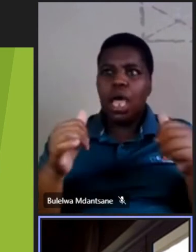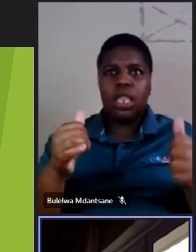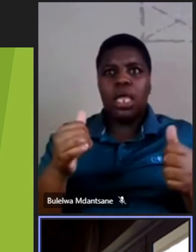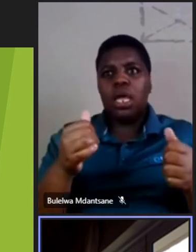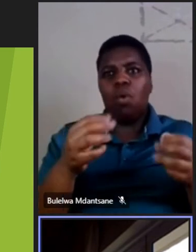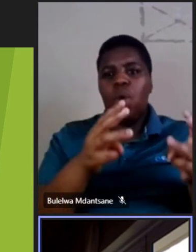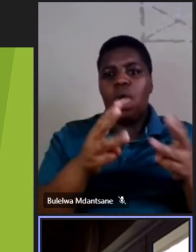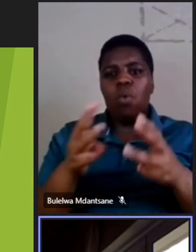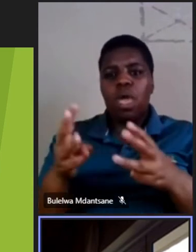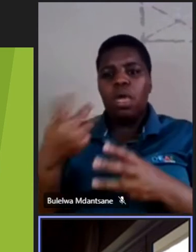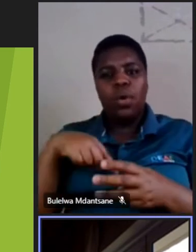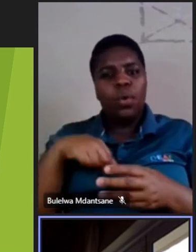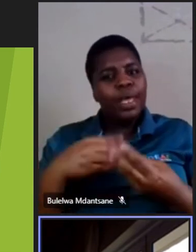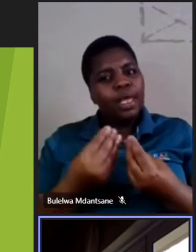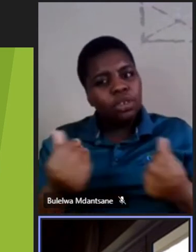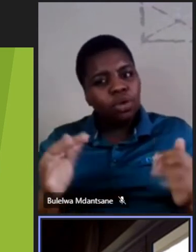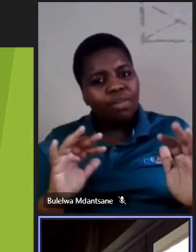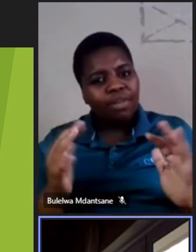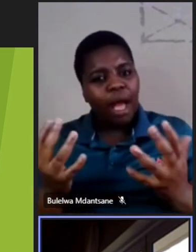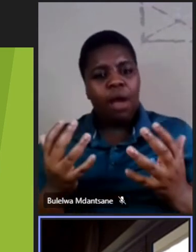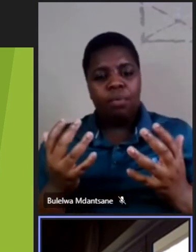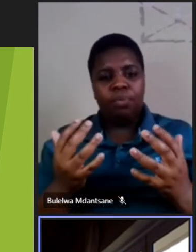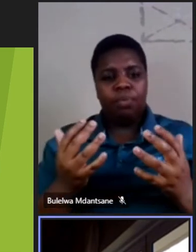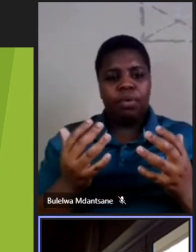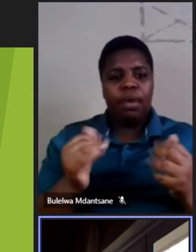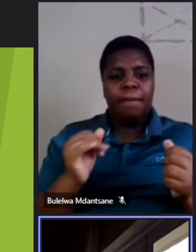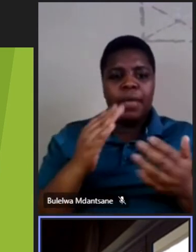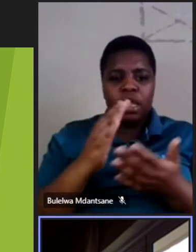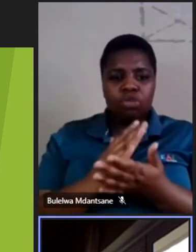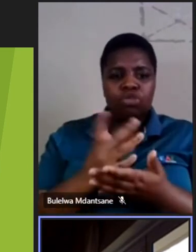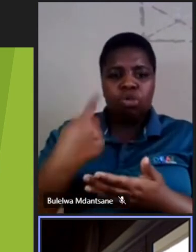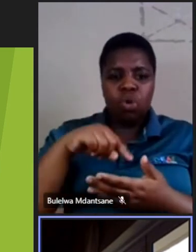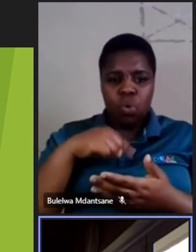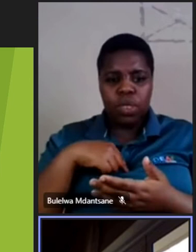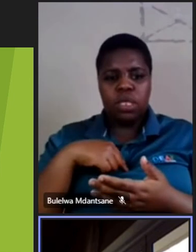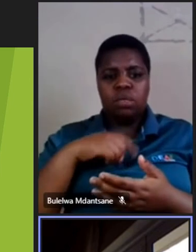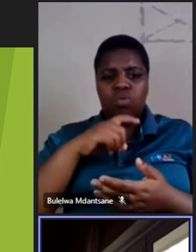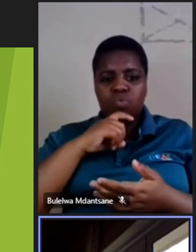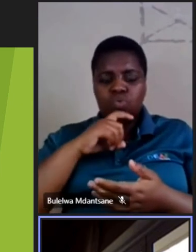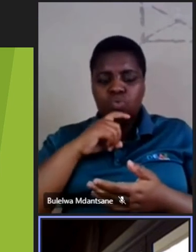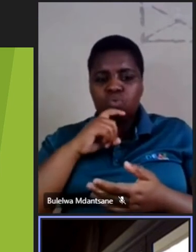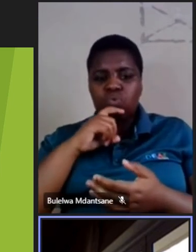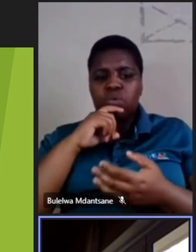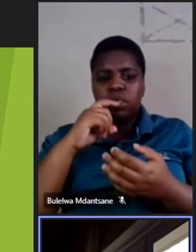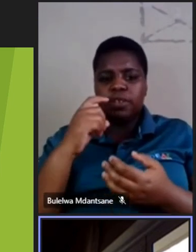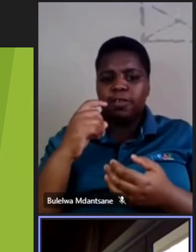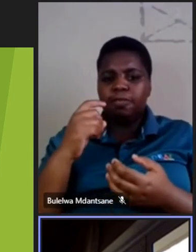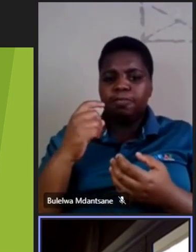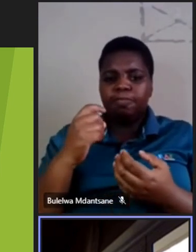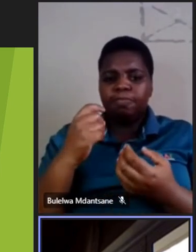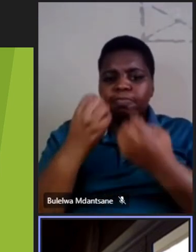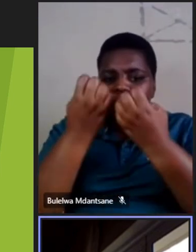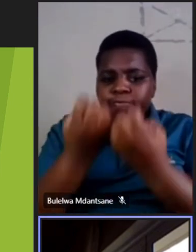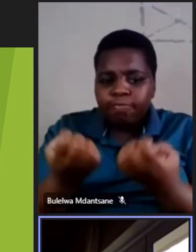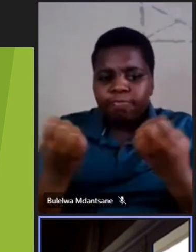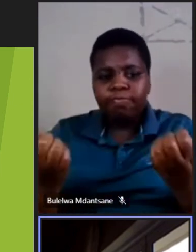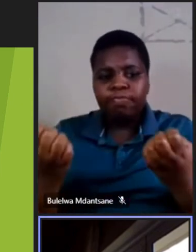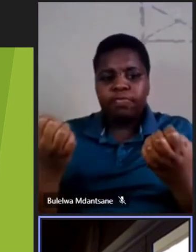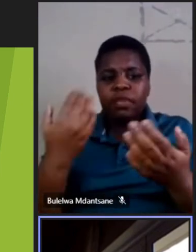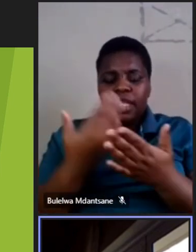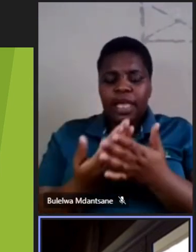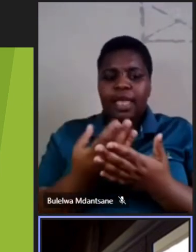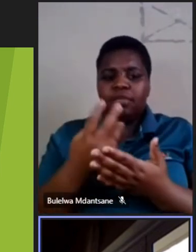It also focused on indicators and screening and diagnostic tools with regards to that health providers can use to